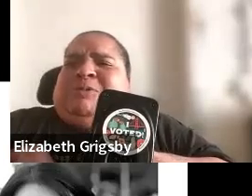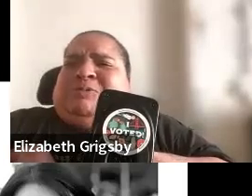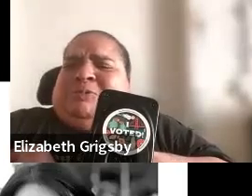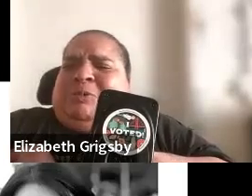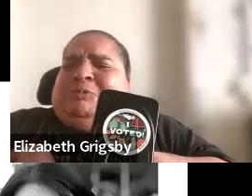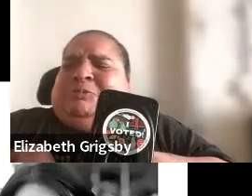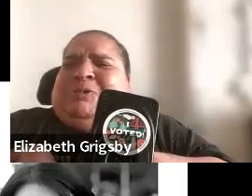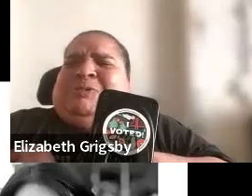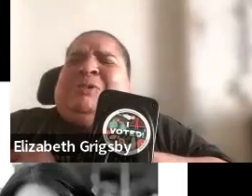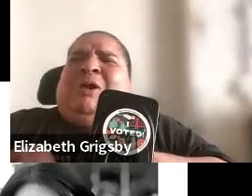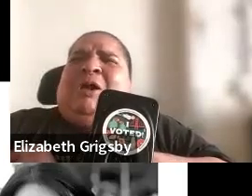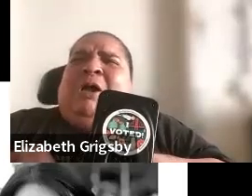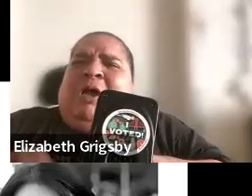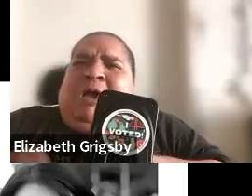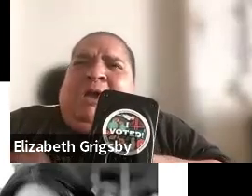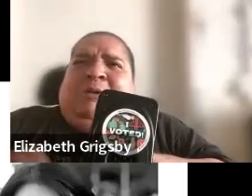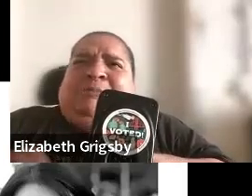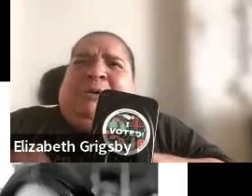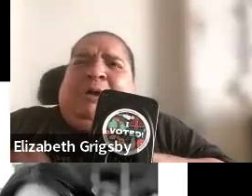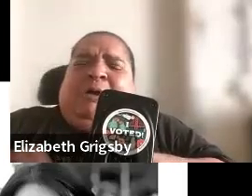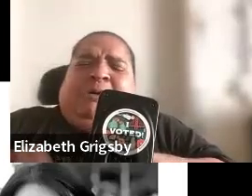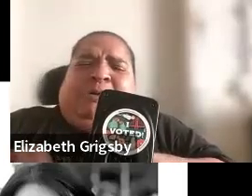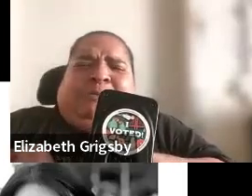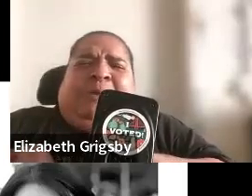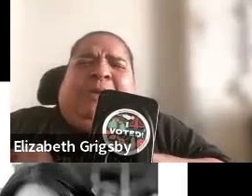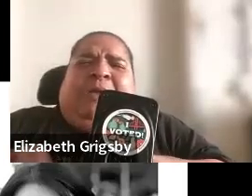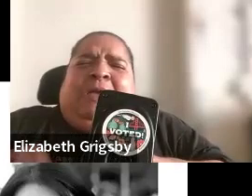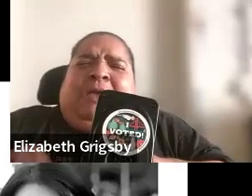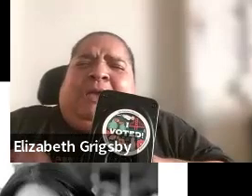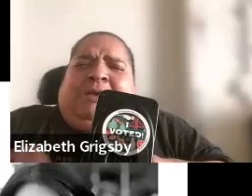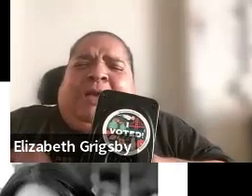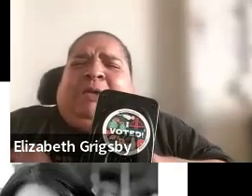a consultant of the Arc of